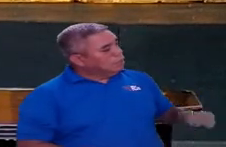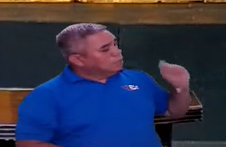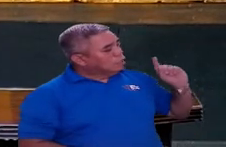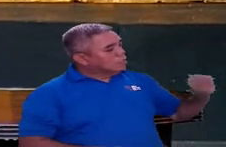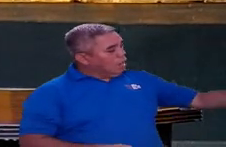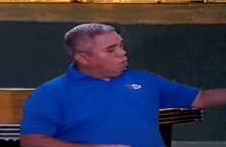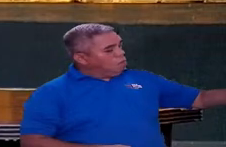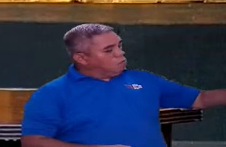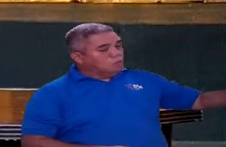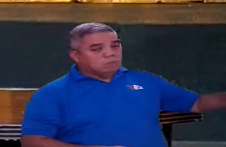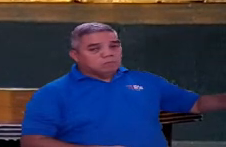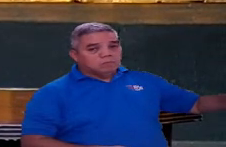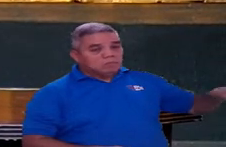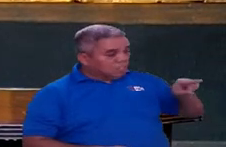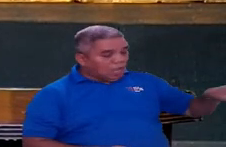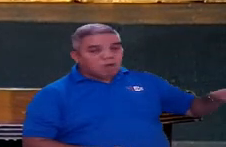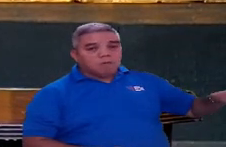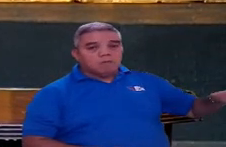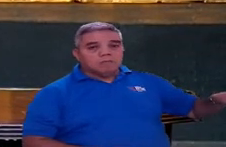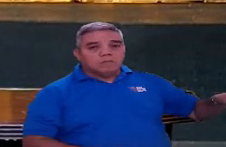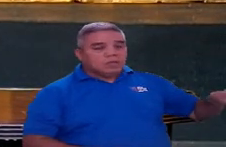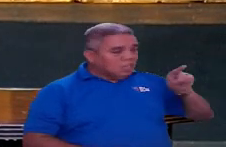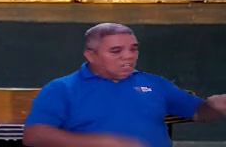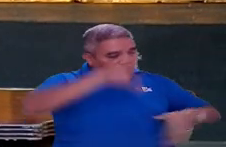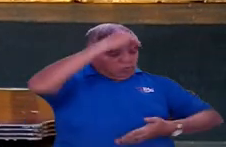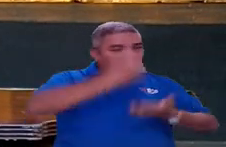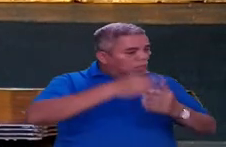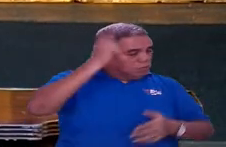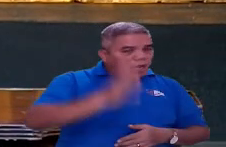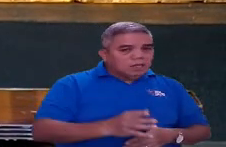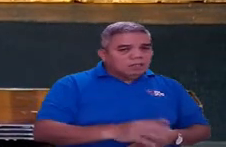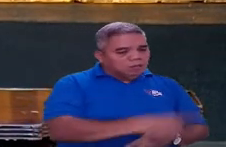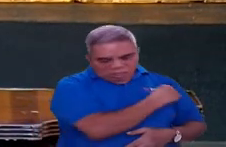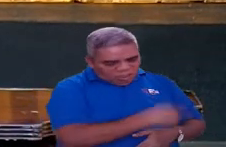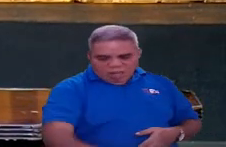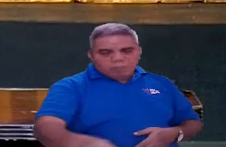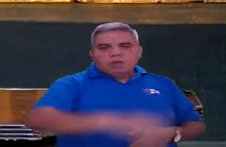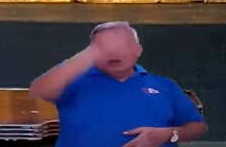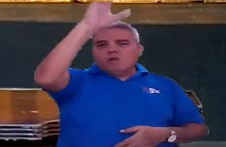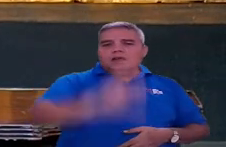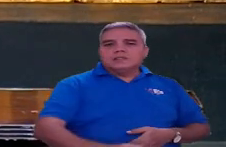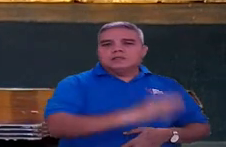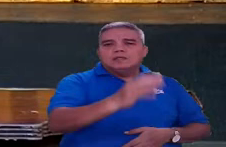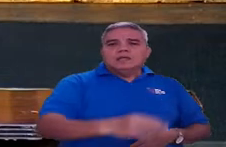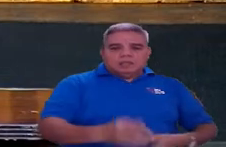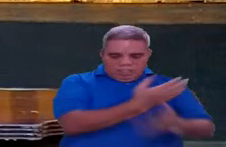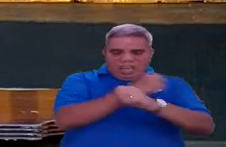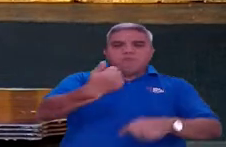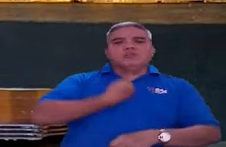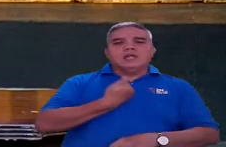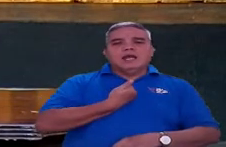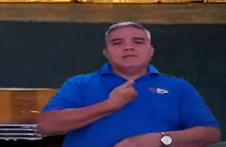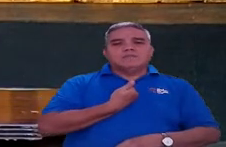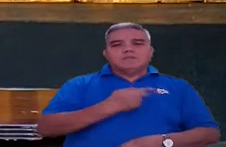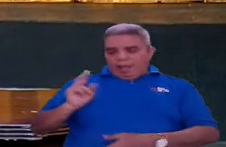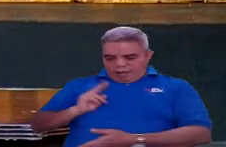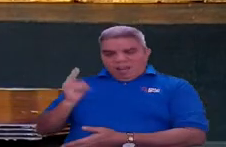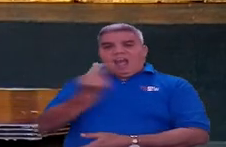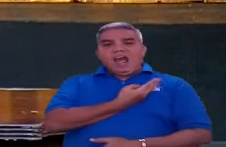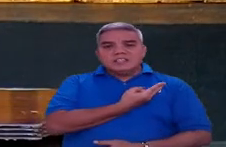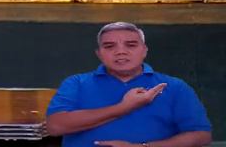nila, ikaw, if you're a son of God, come down from the cross, save yourself and